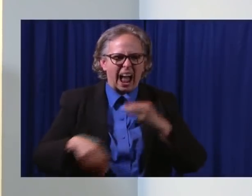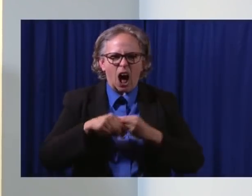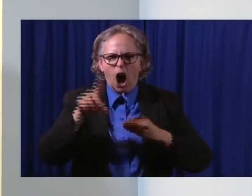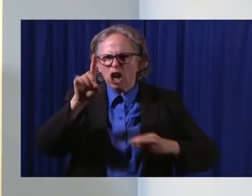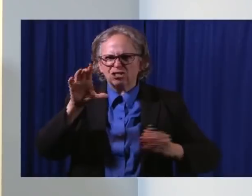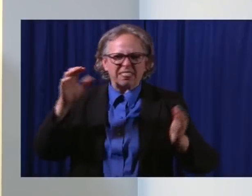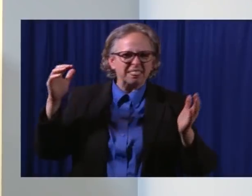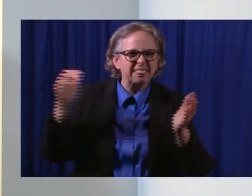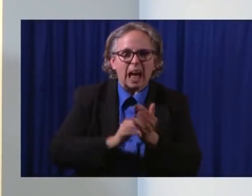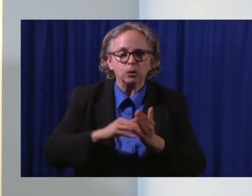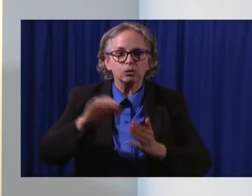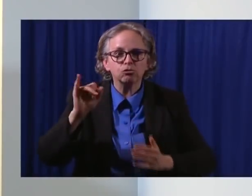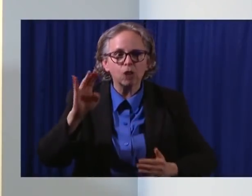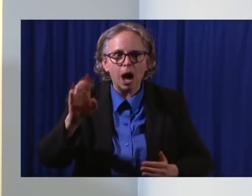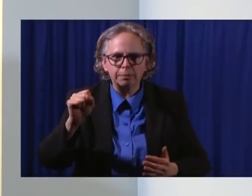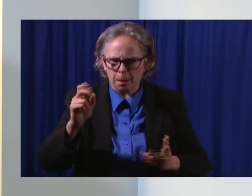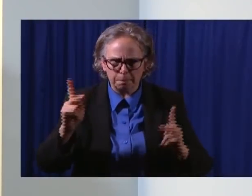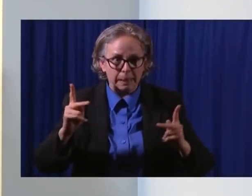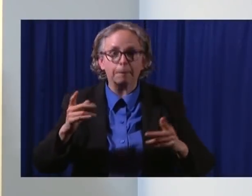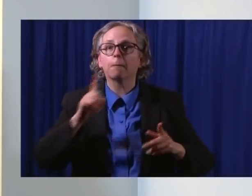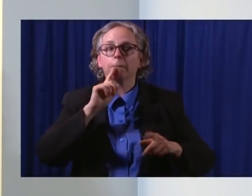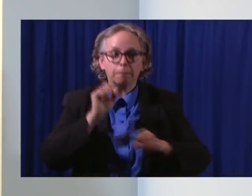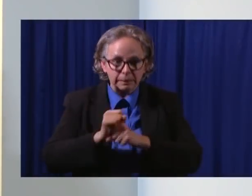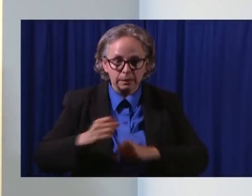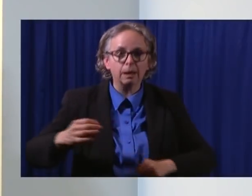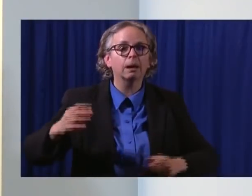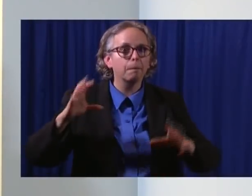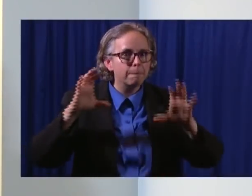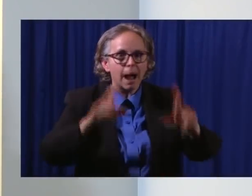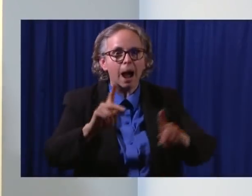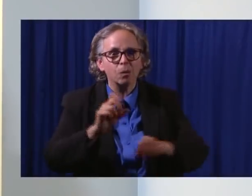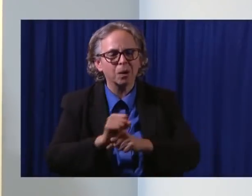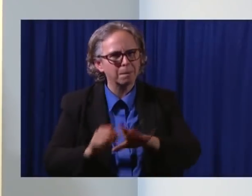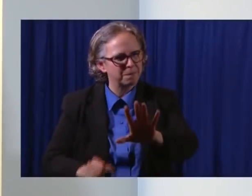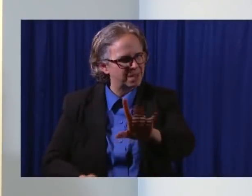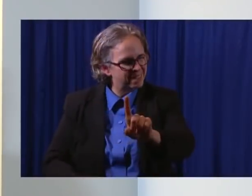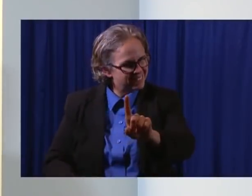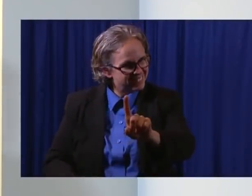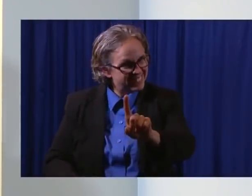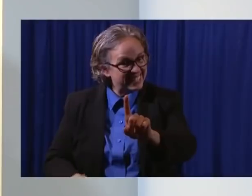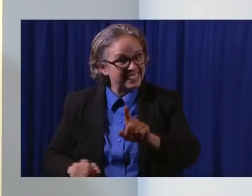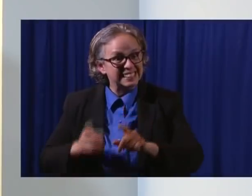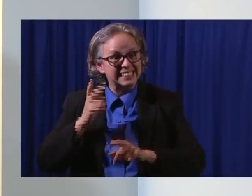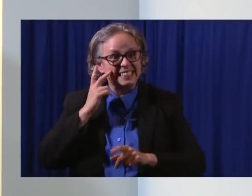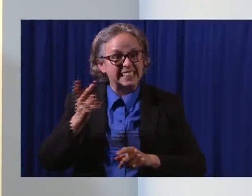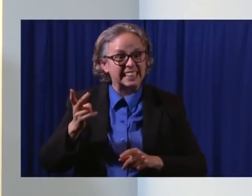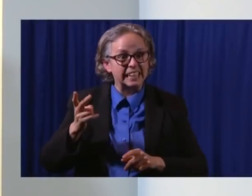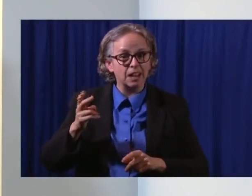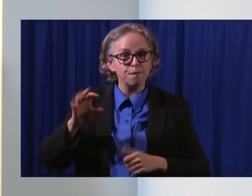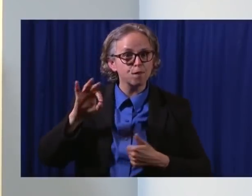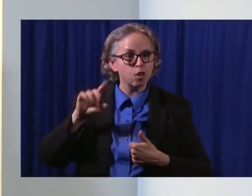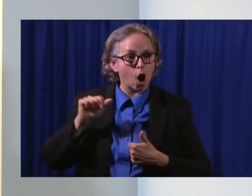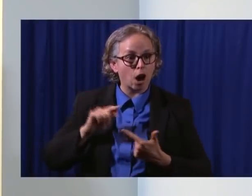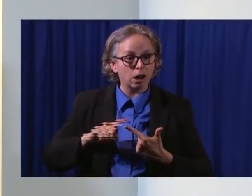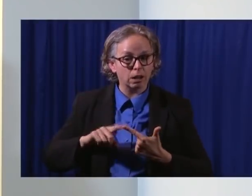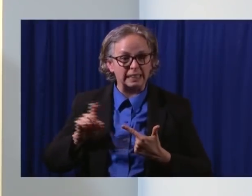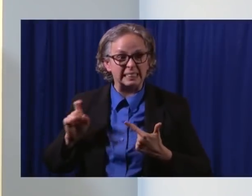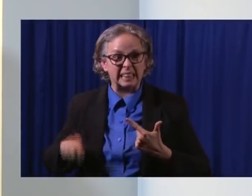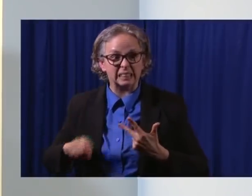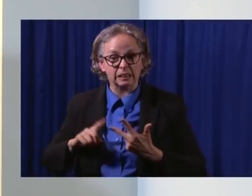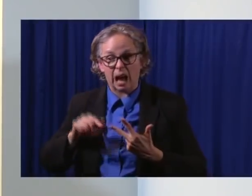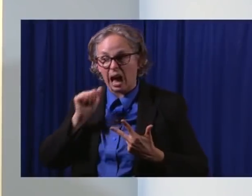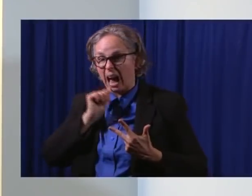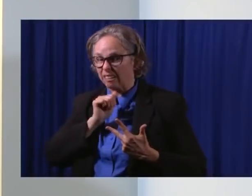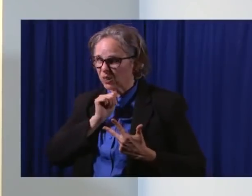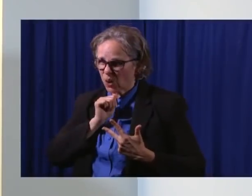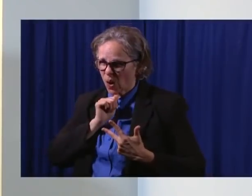But as we've seen in Florida and Texas and Arizona, this thing can come back. It's sending those states